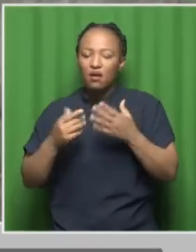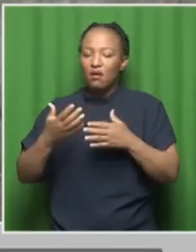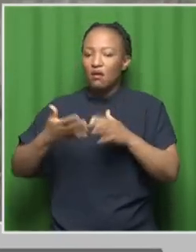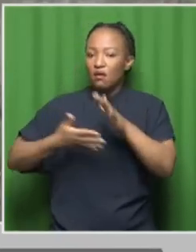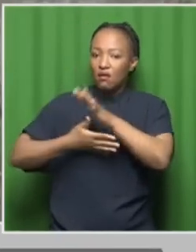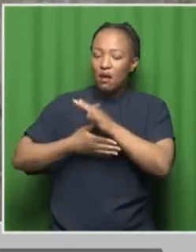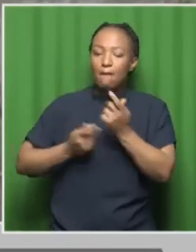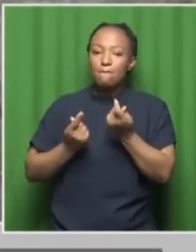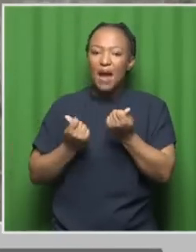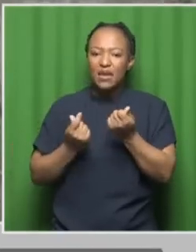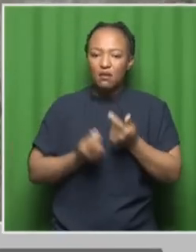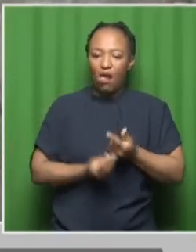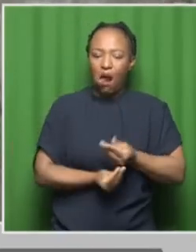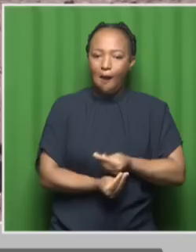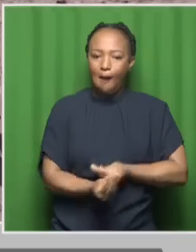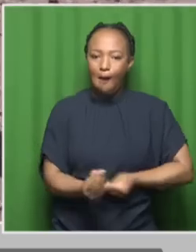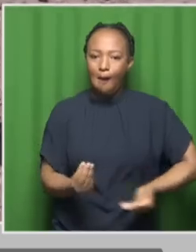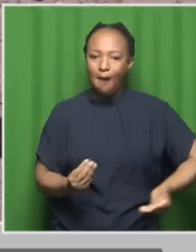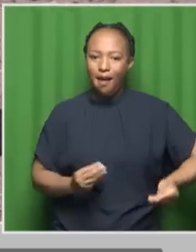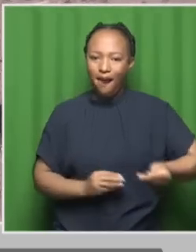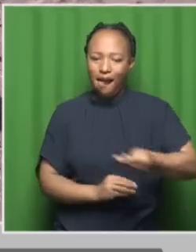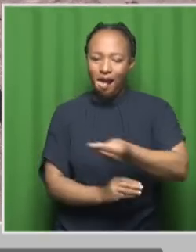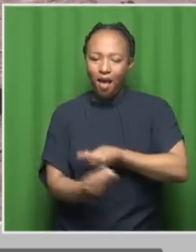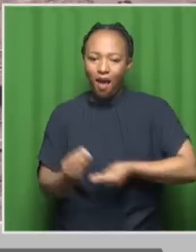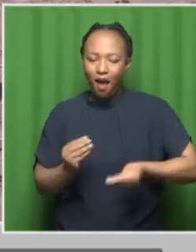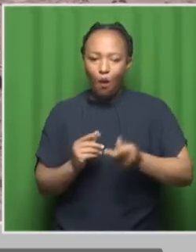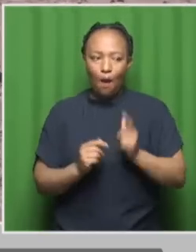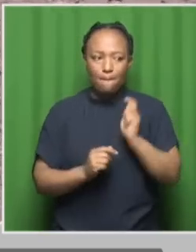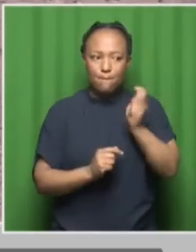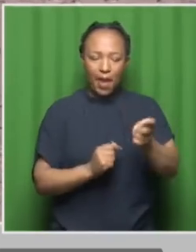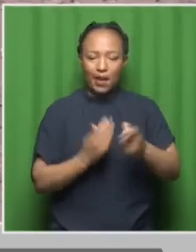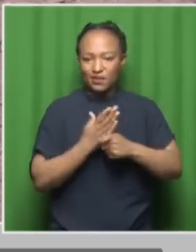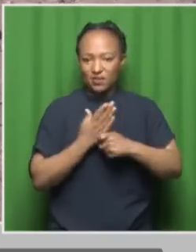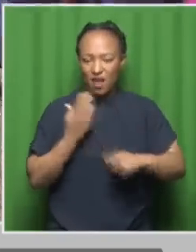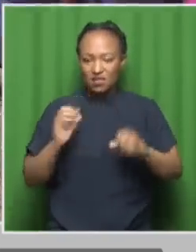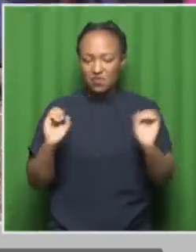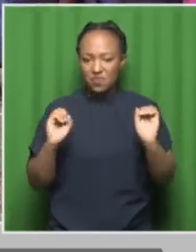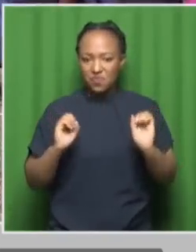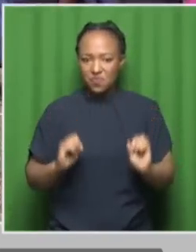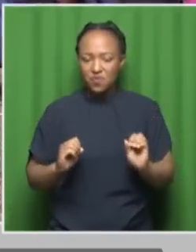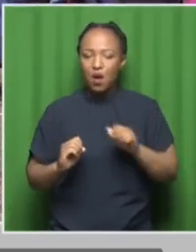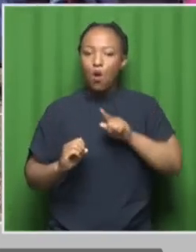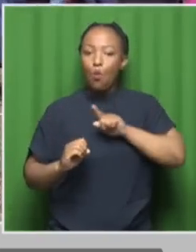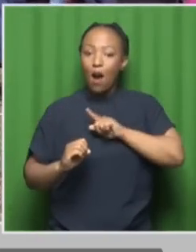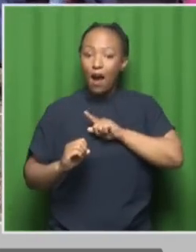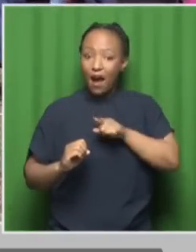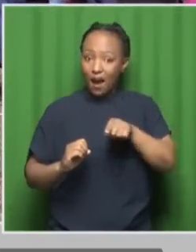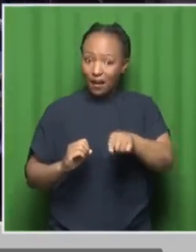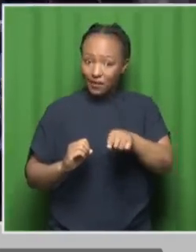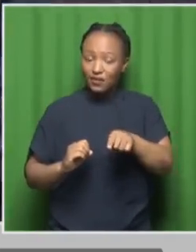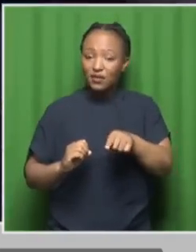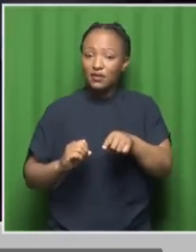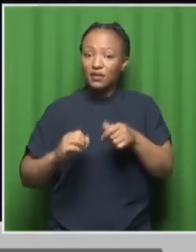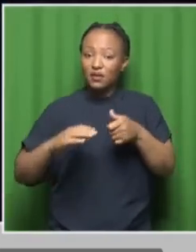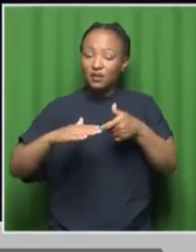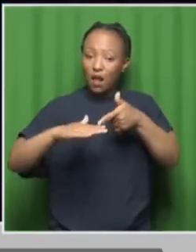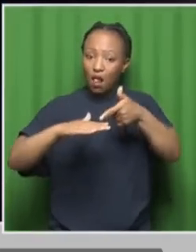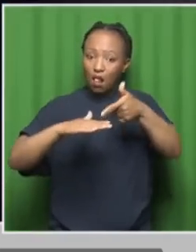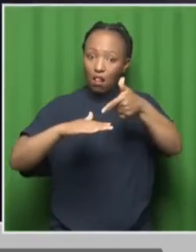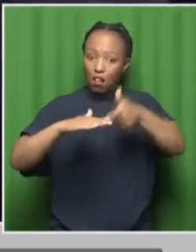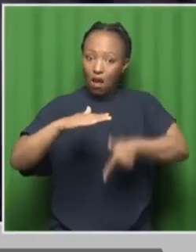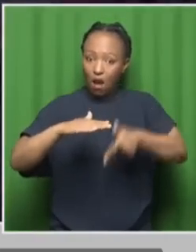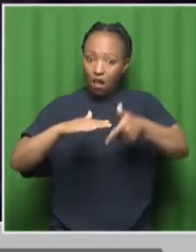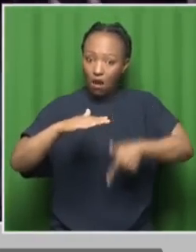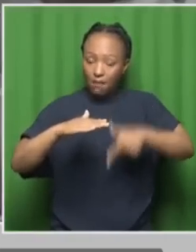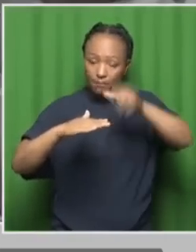moral disapproval that attaches to those. The reason that artisanal mining is illegal is because of a provision in the Mineral